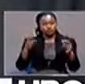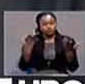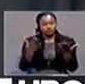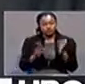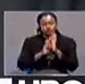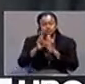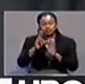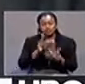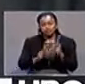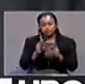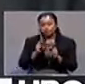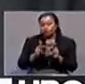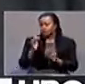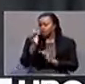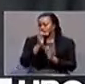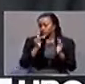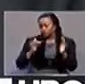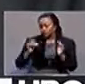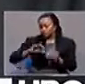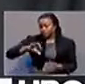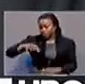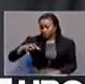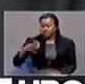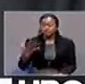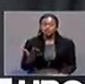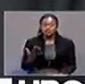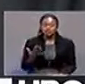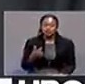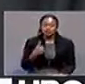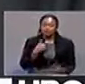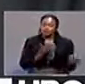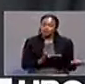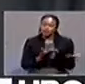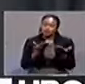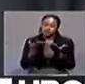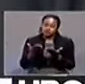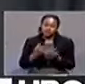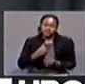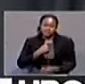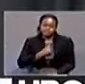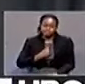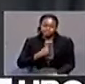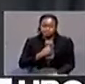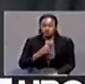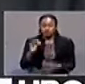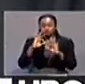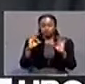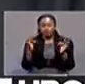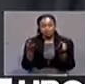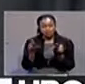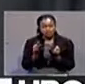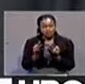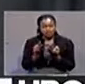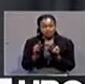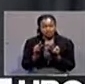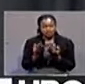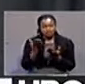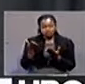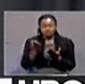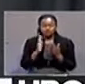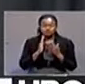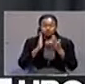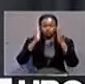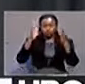the people of Kitgum Municipality, I bring my condolences to the family of the late